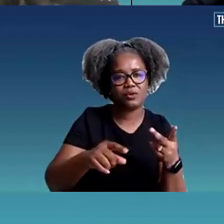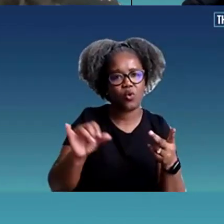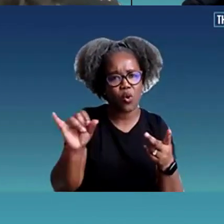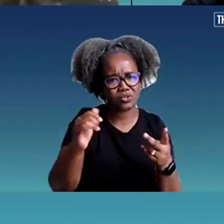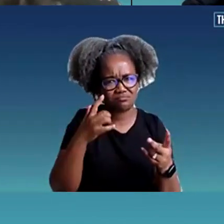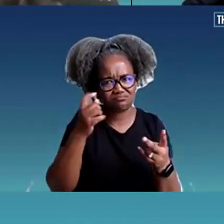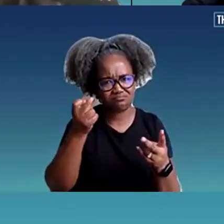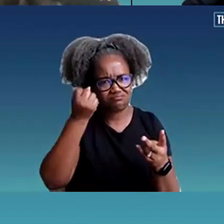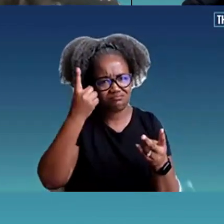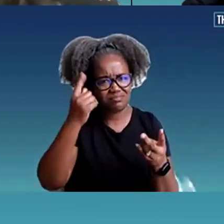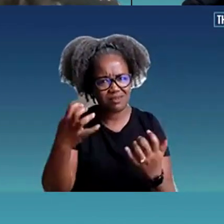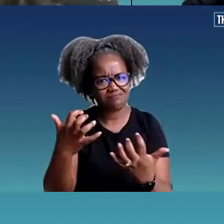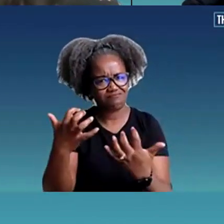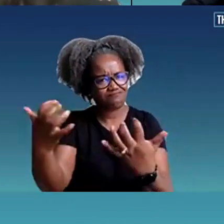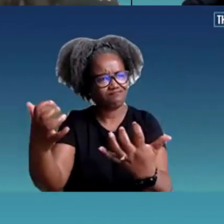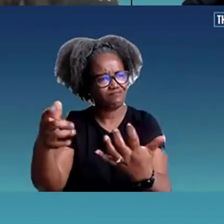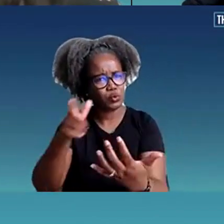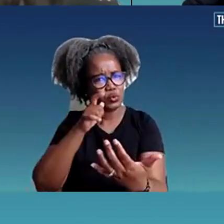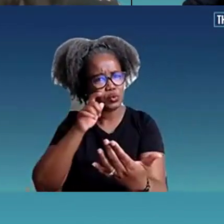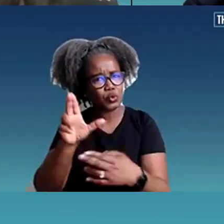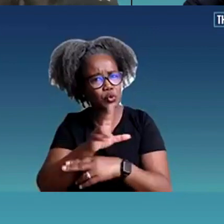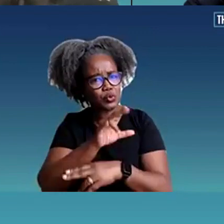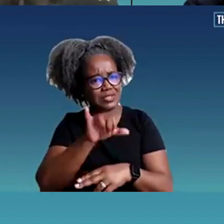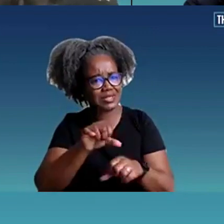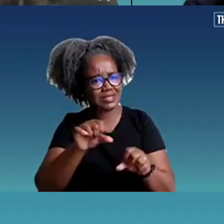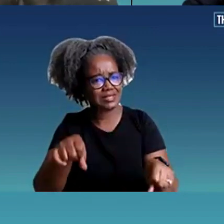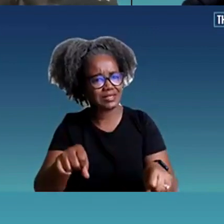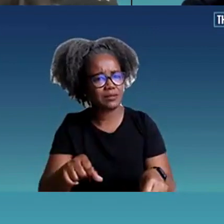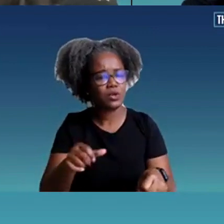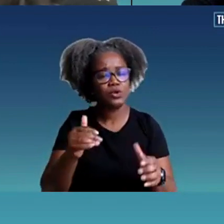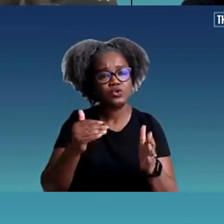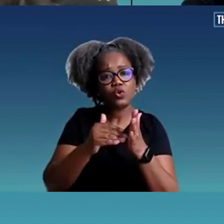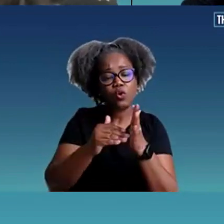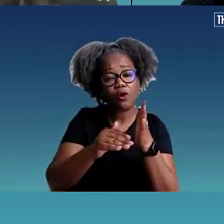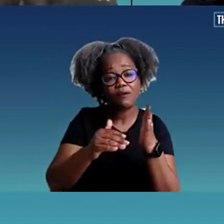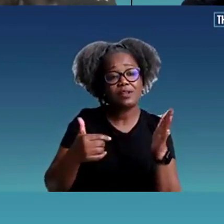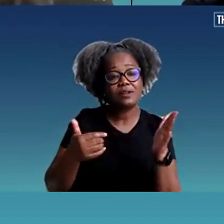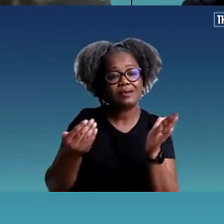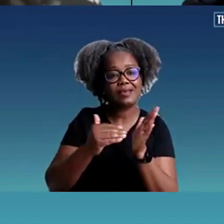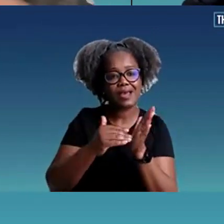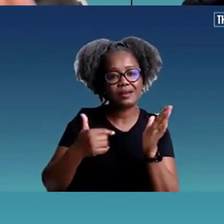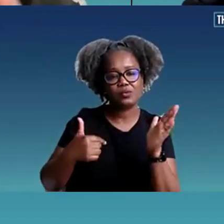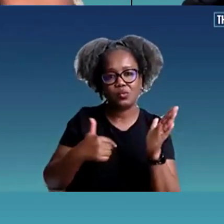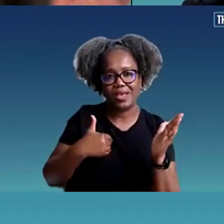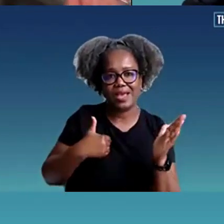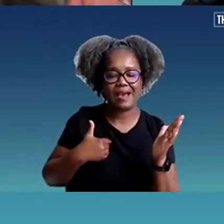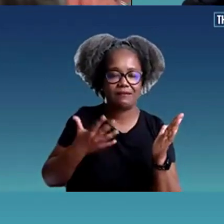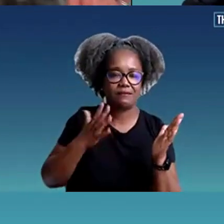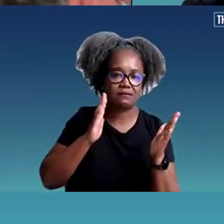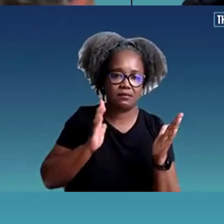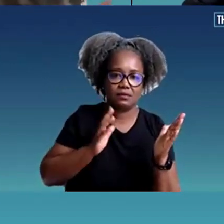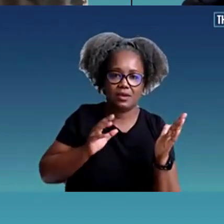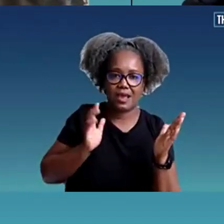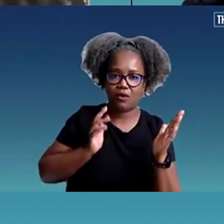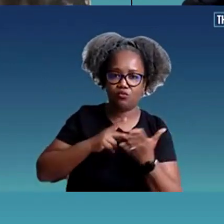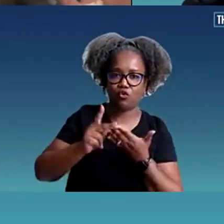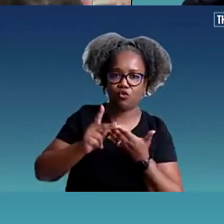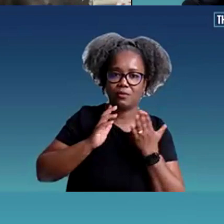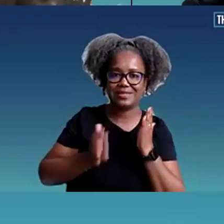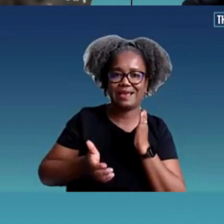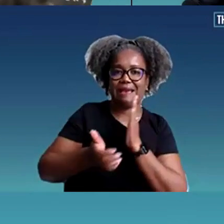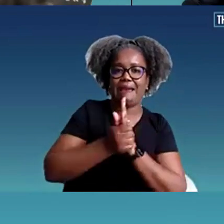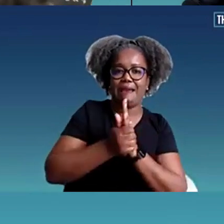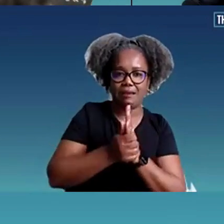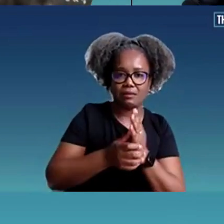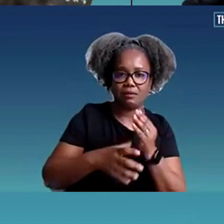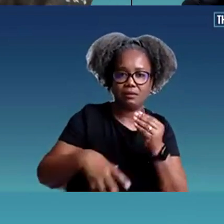you typically have Maven as an add-on benefit to your employer-sponsored insurance. So we can take a step back right there and say who